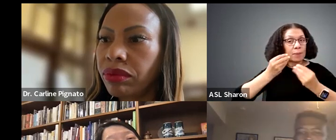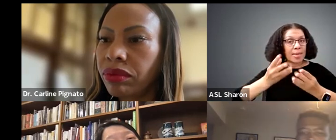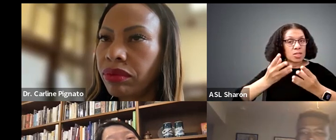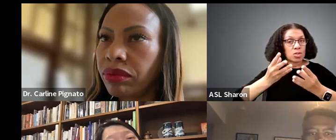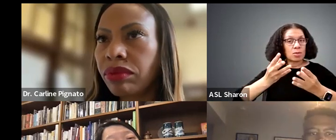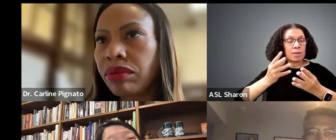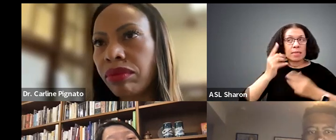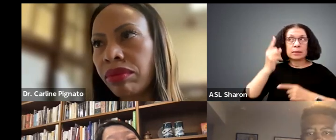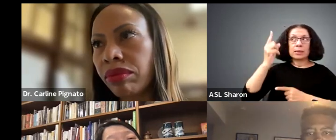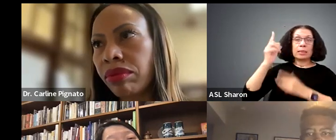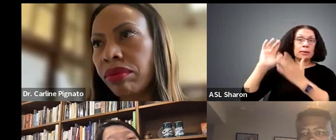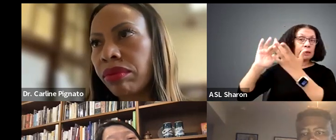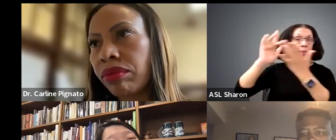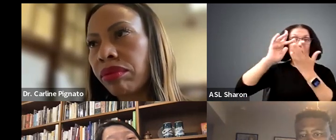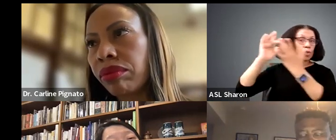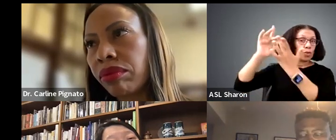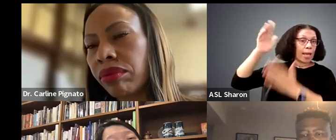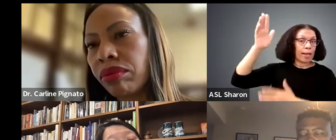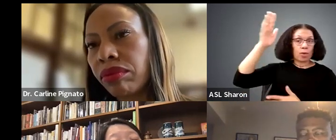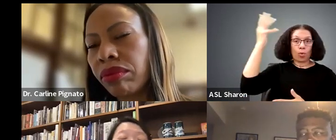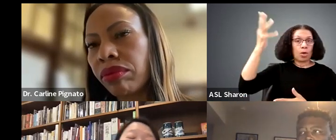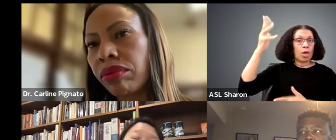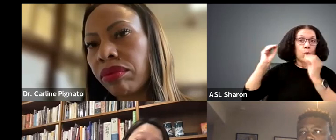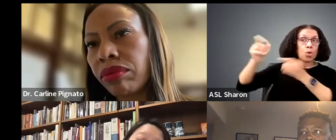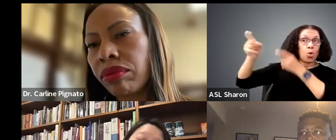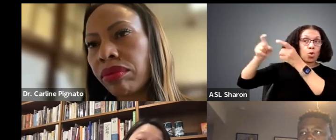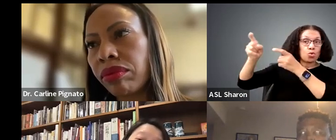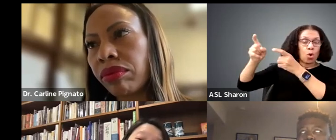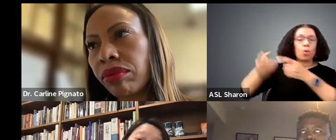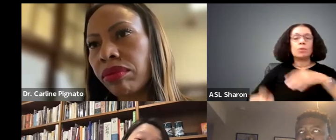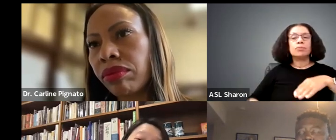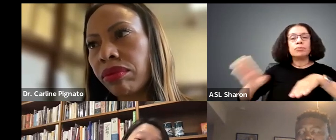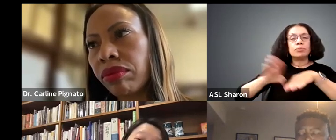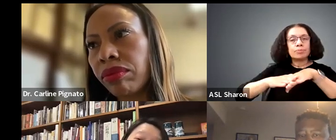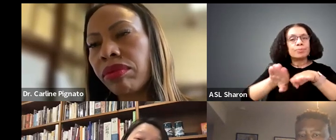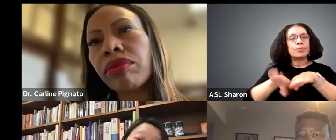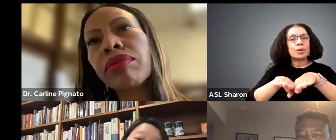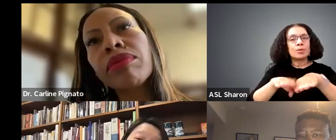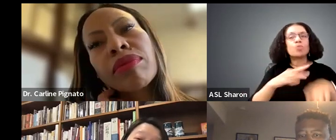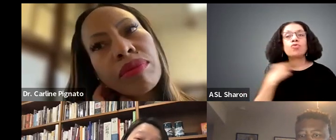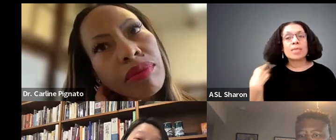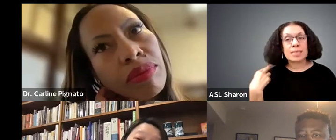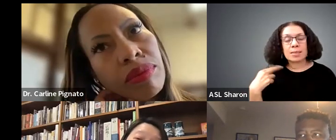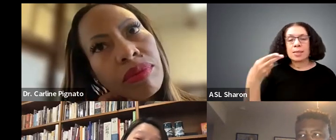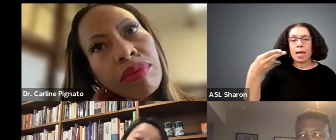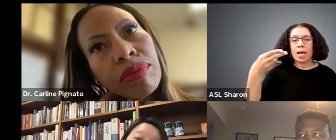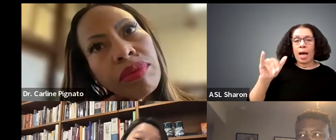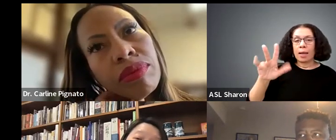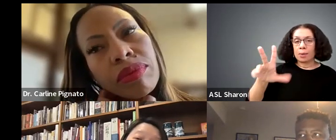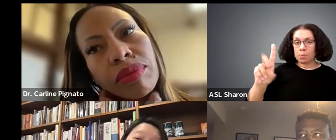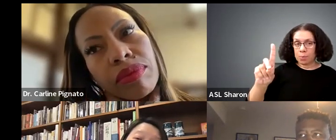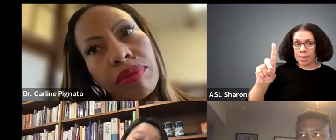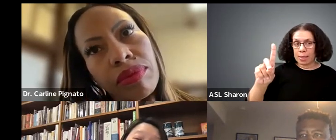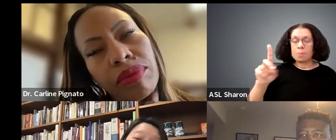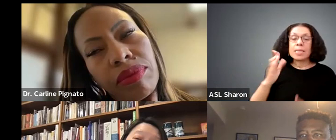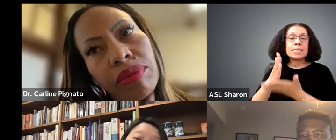an uncontrolled or environment, the greater the risk. And so the hybrid option would be some